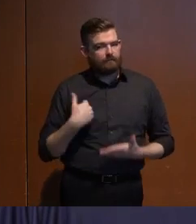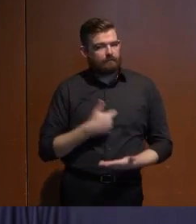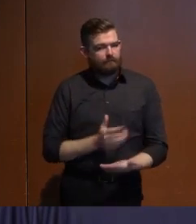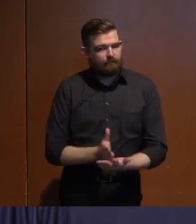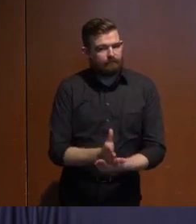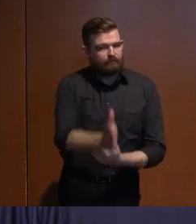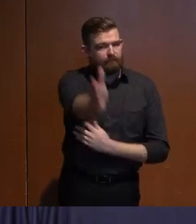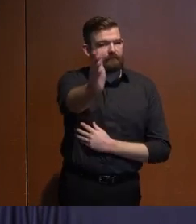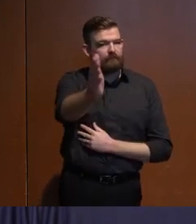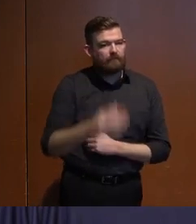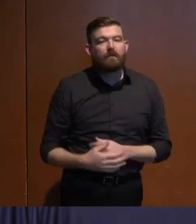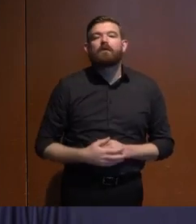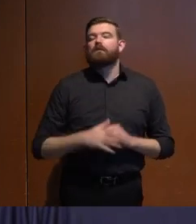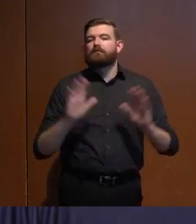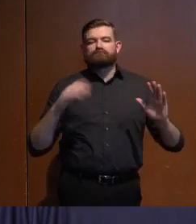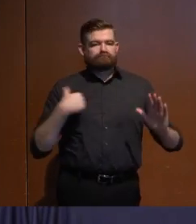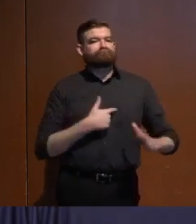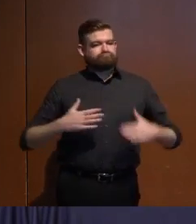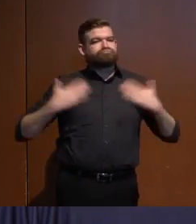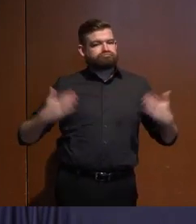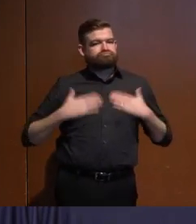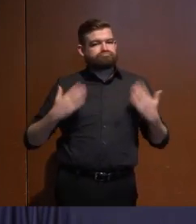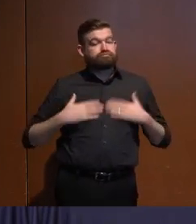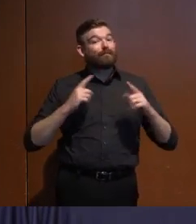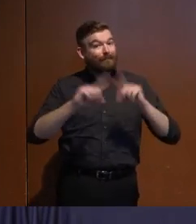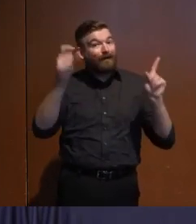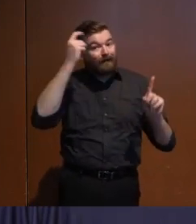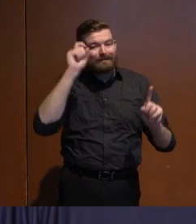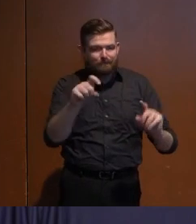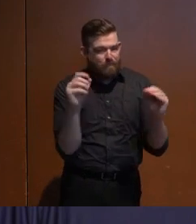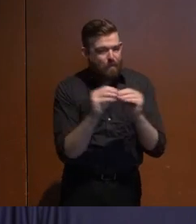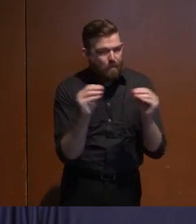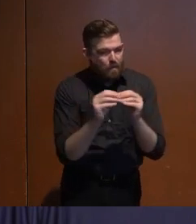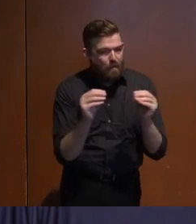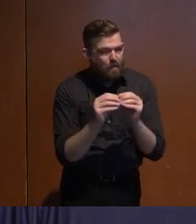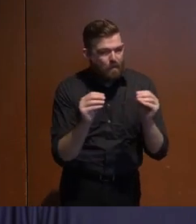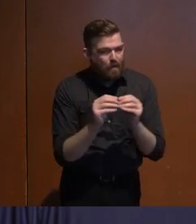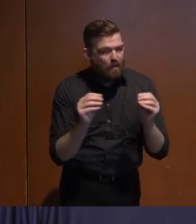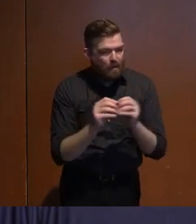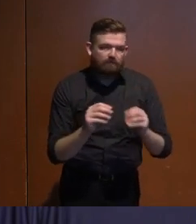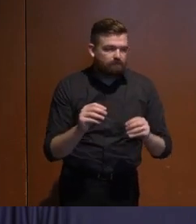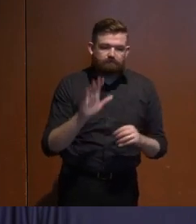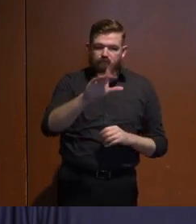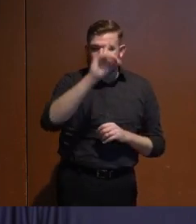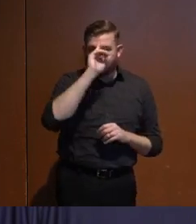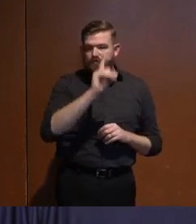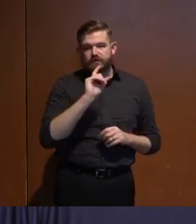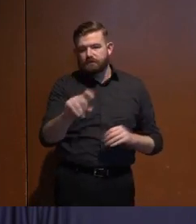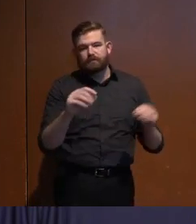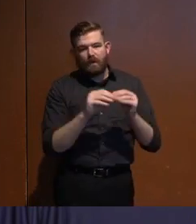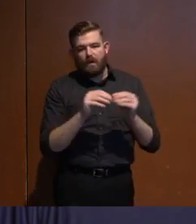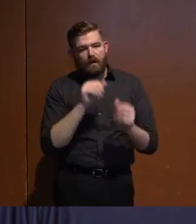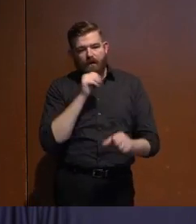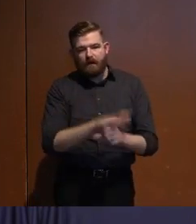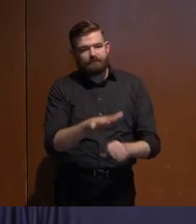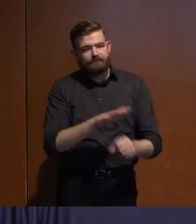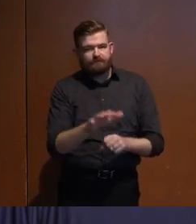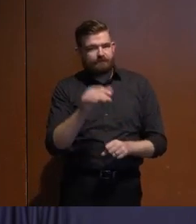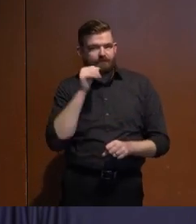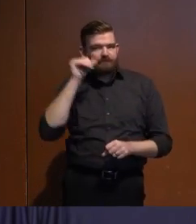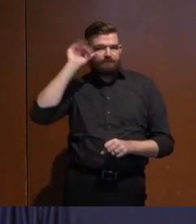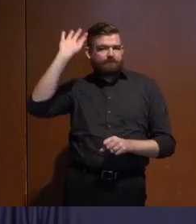step, but we're going to need more. We will undoubtedly need more. And I am committed to working alongside our